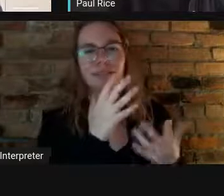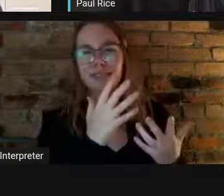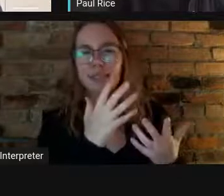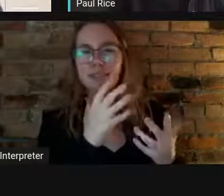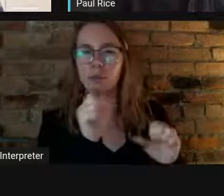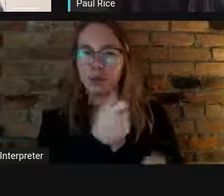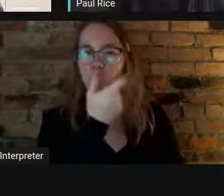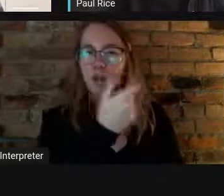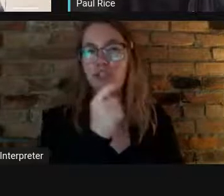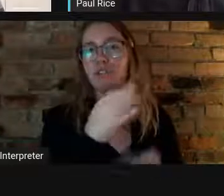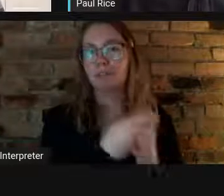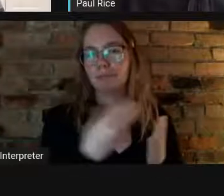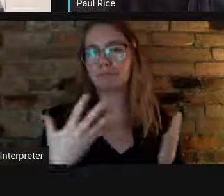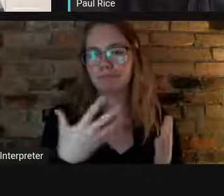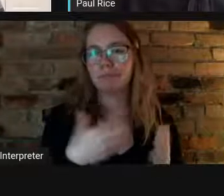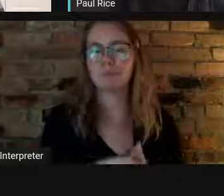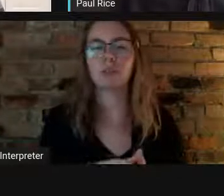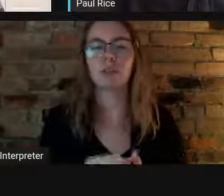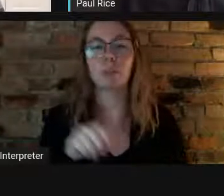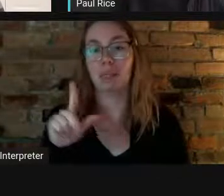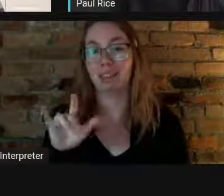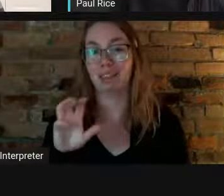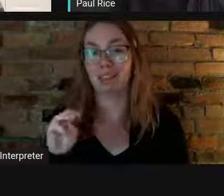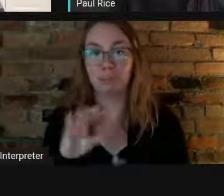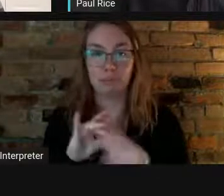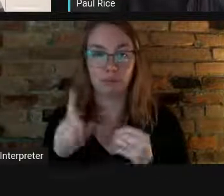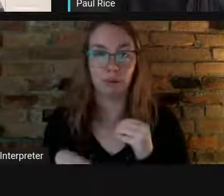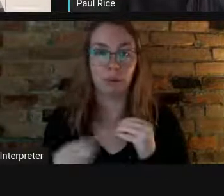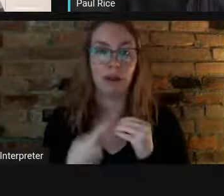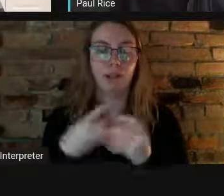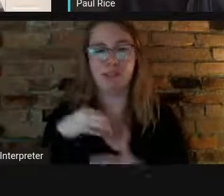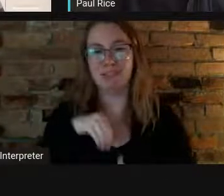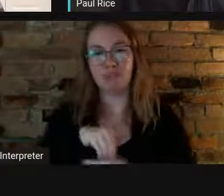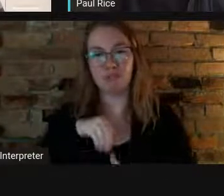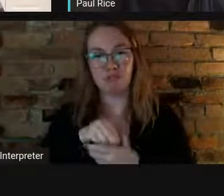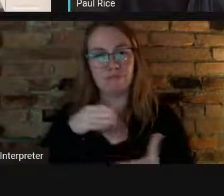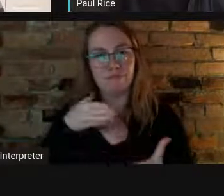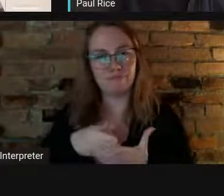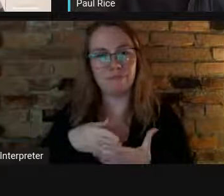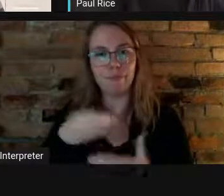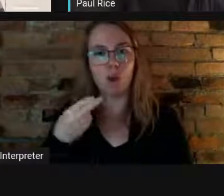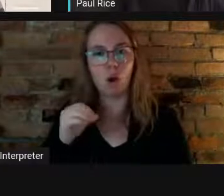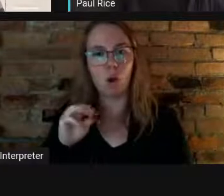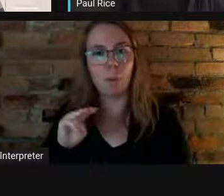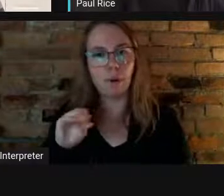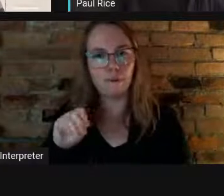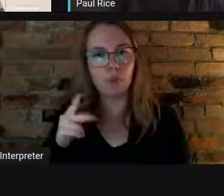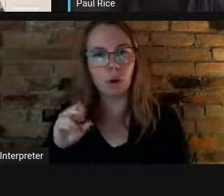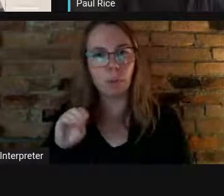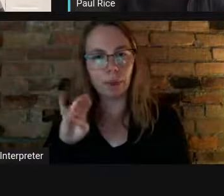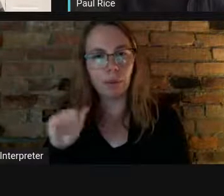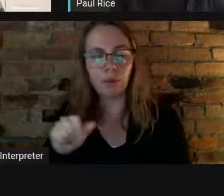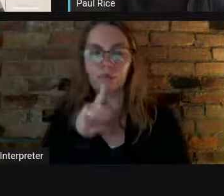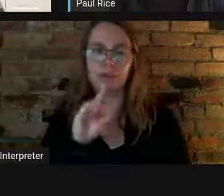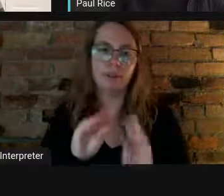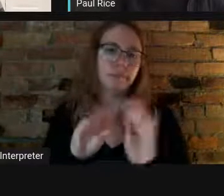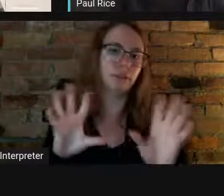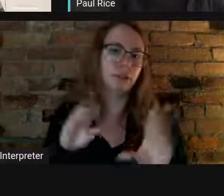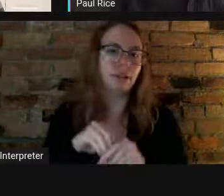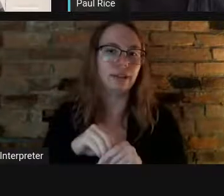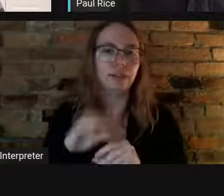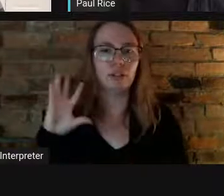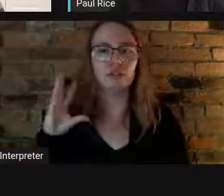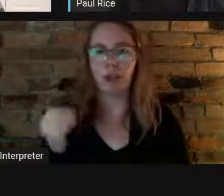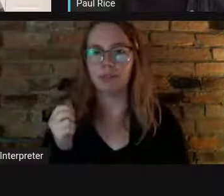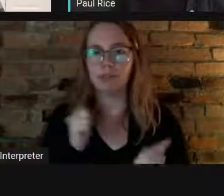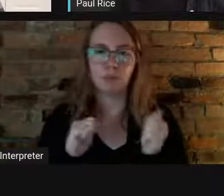said a minute ago about this inner homophobia was really evident in that travesty performer, Evgeny,